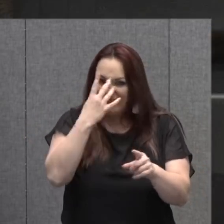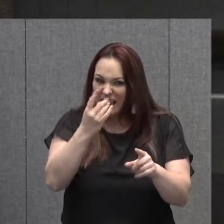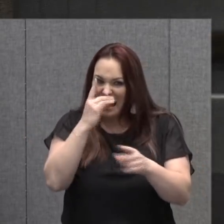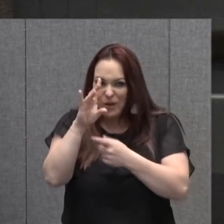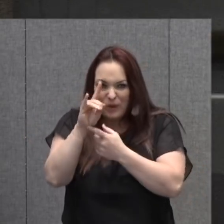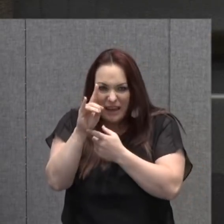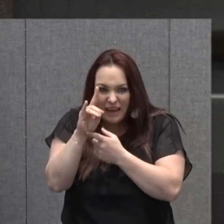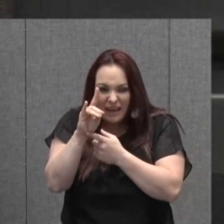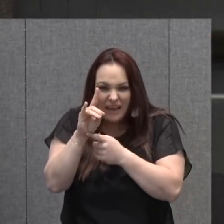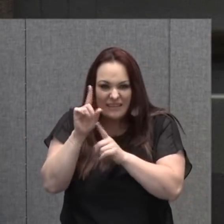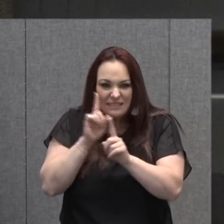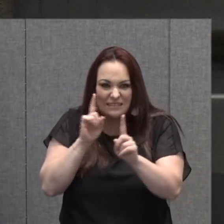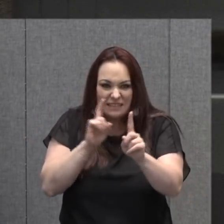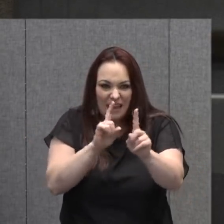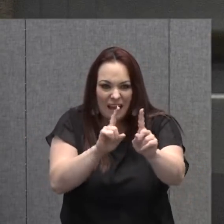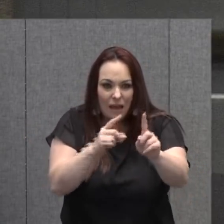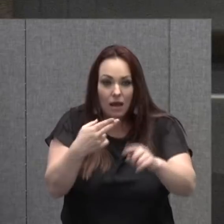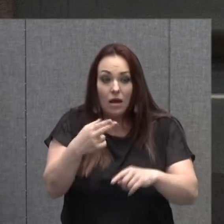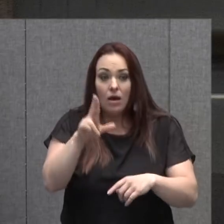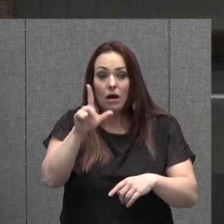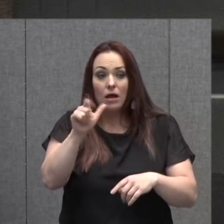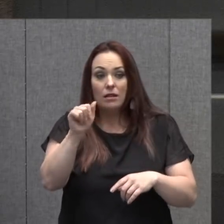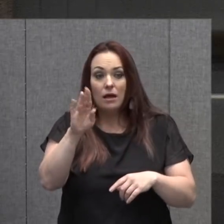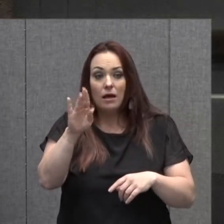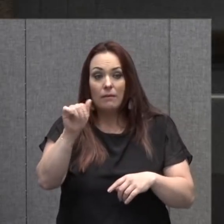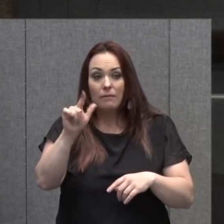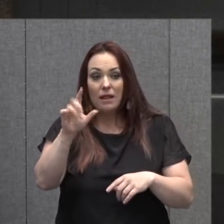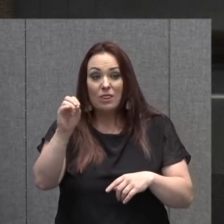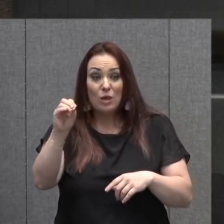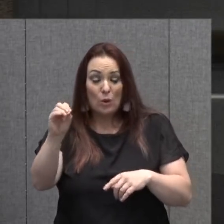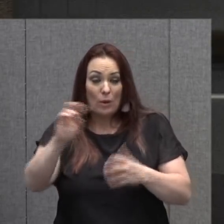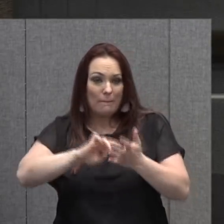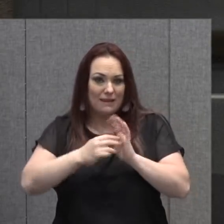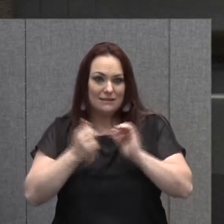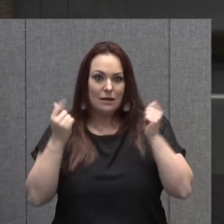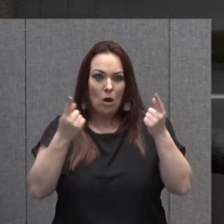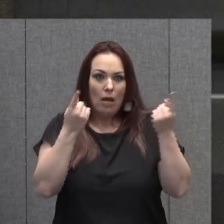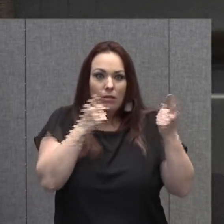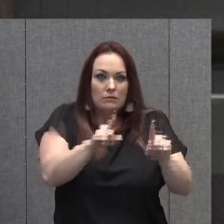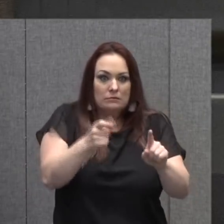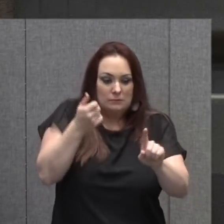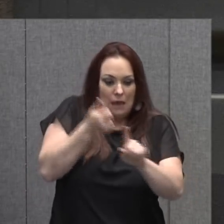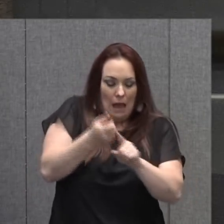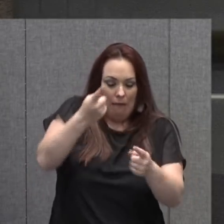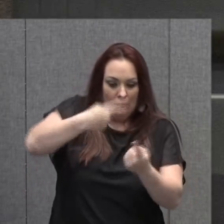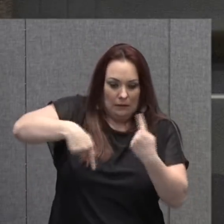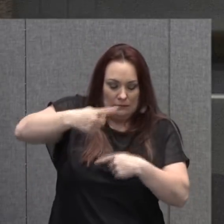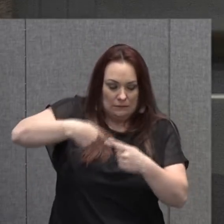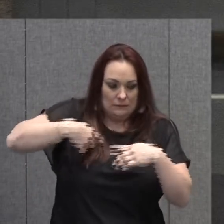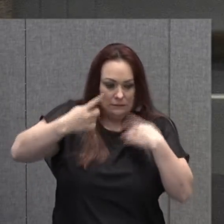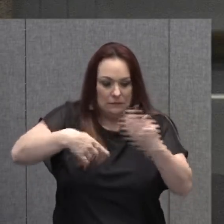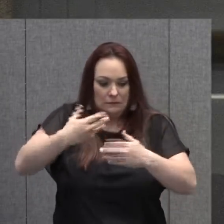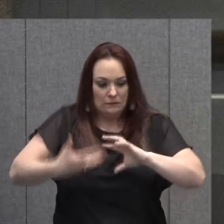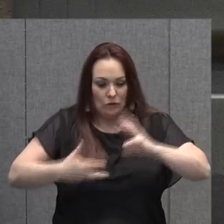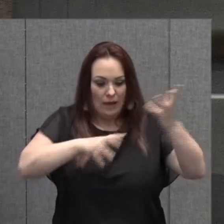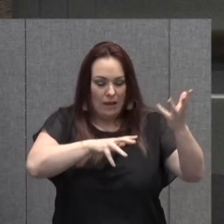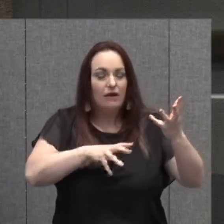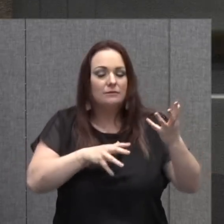So hullabaloo is kind of like a funny word for saying in all the craziness, all the chaos.